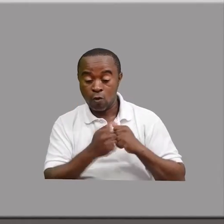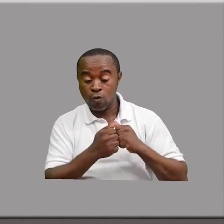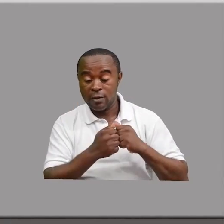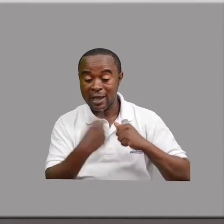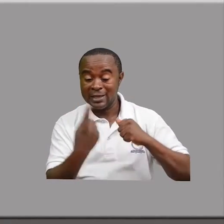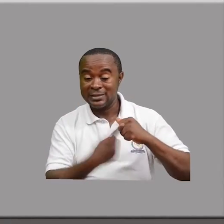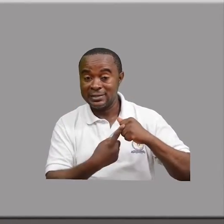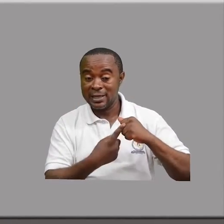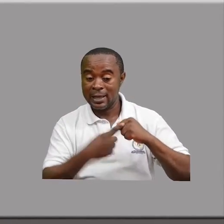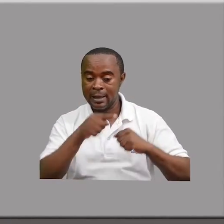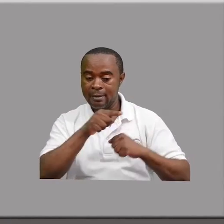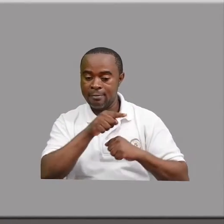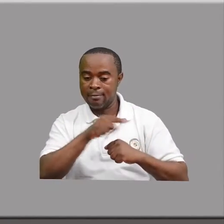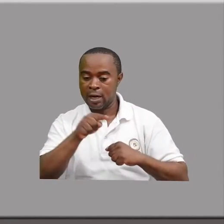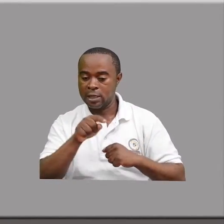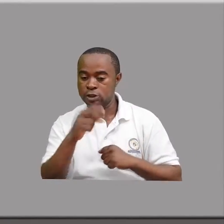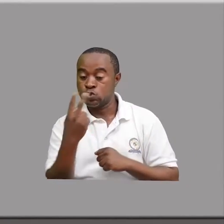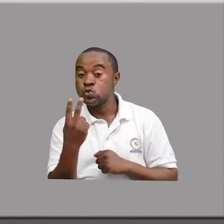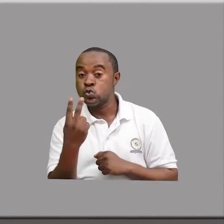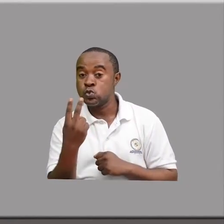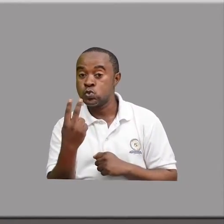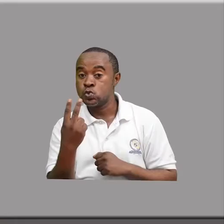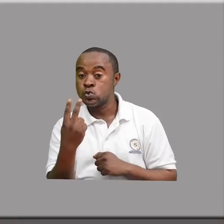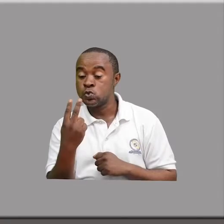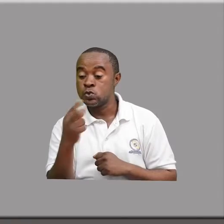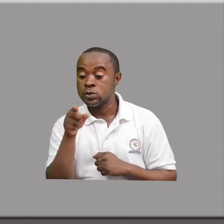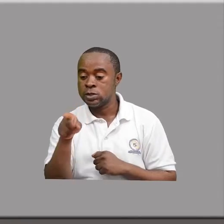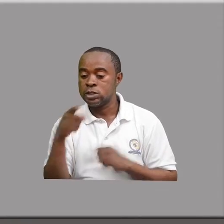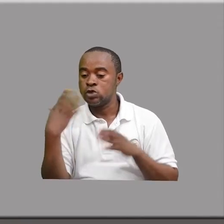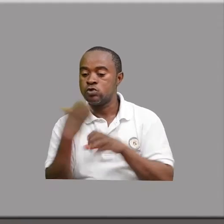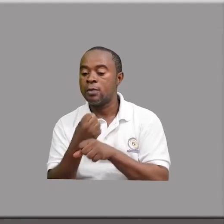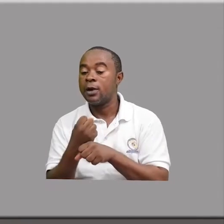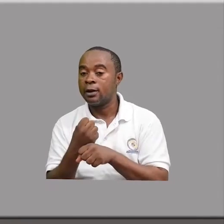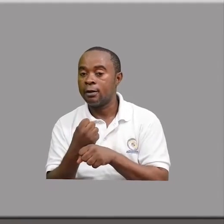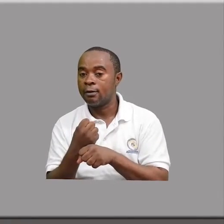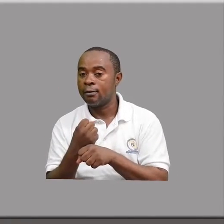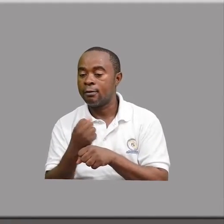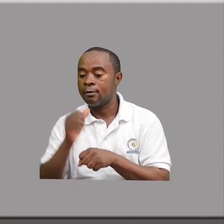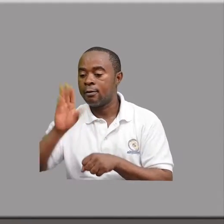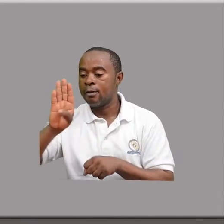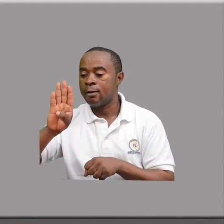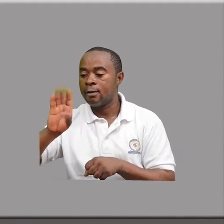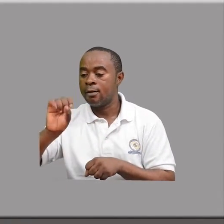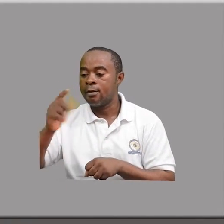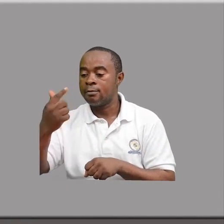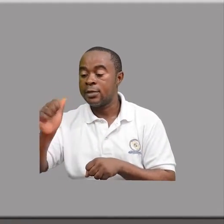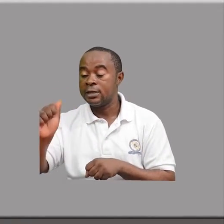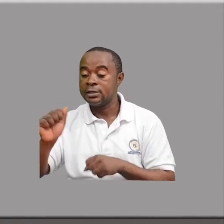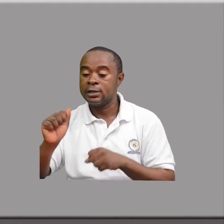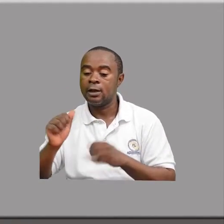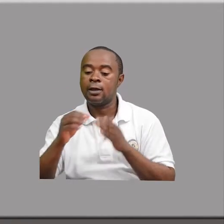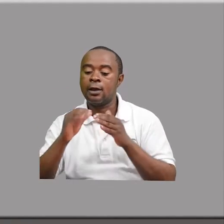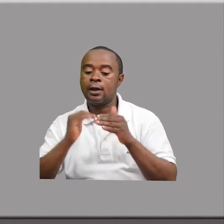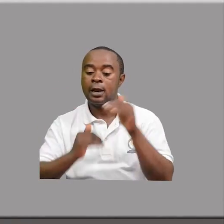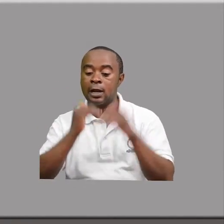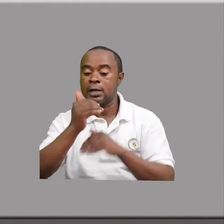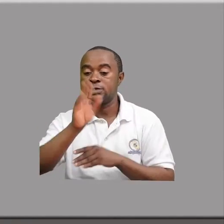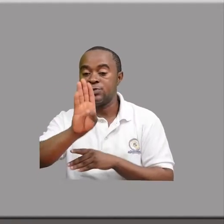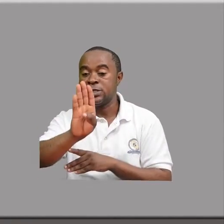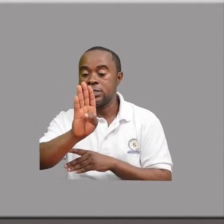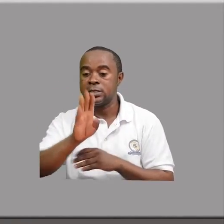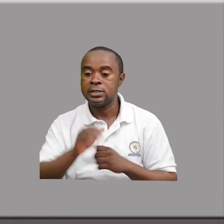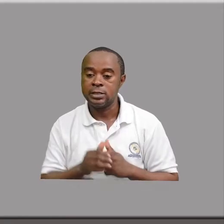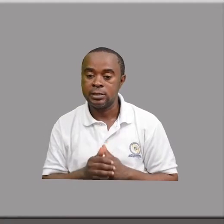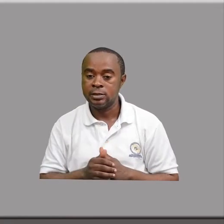take 2 power n, now our number of bits defined in class B, we have 14. So we have 2